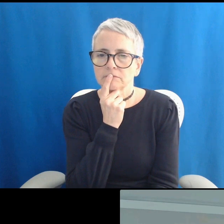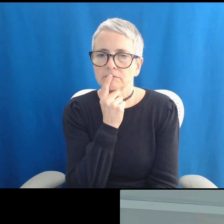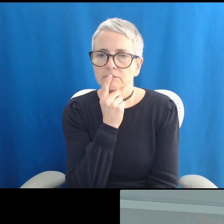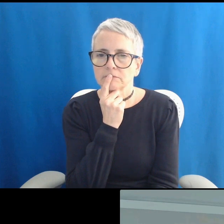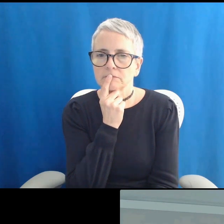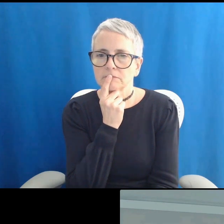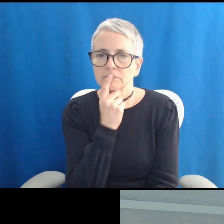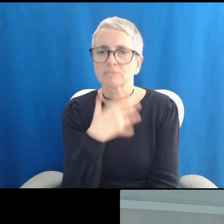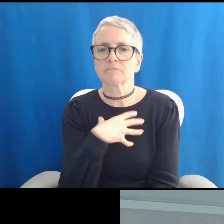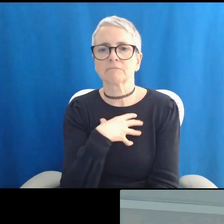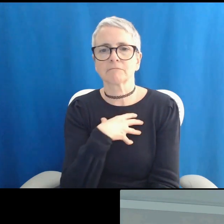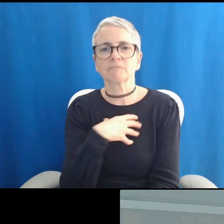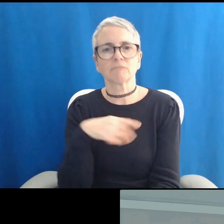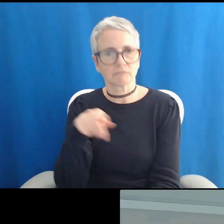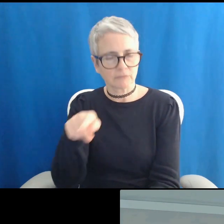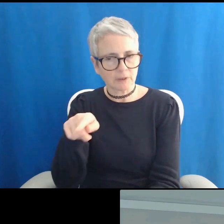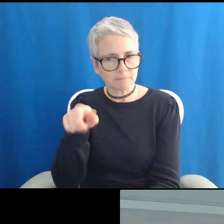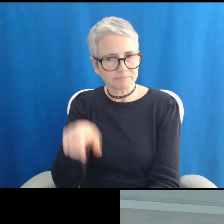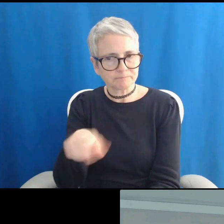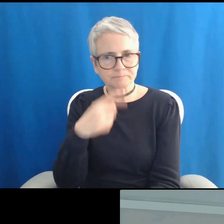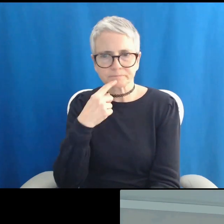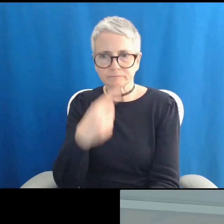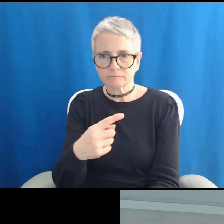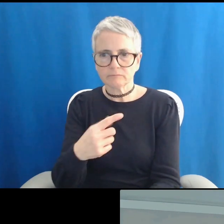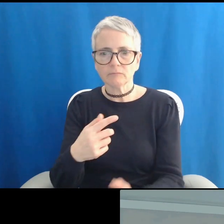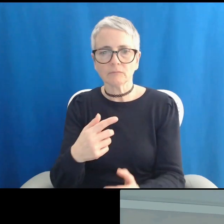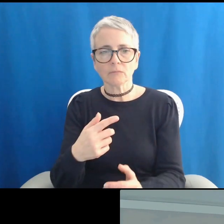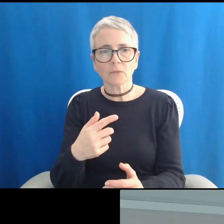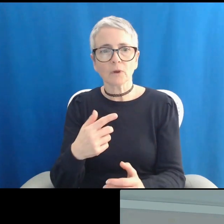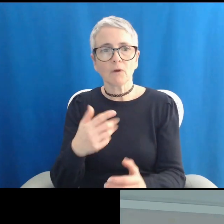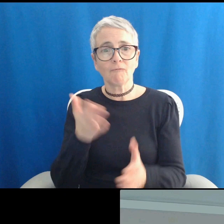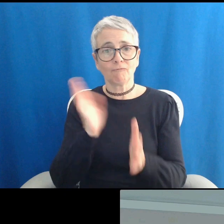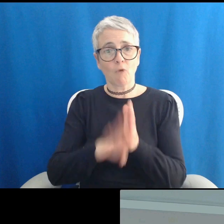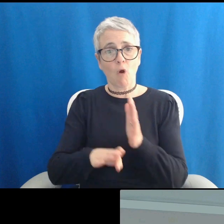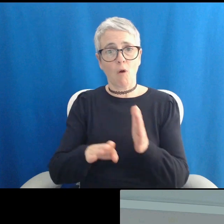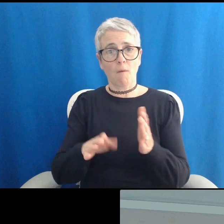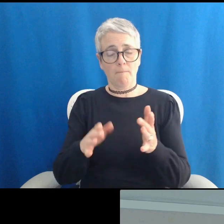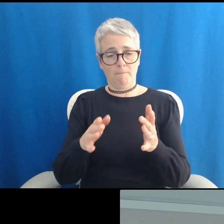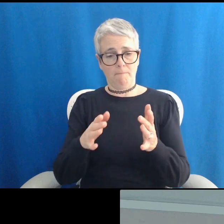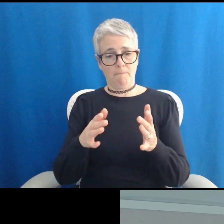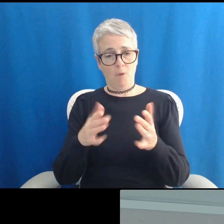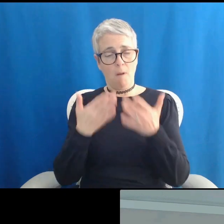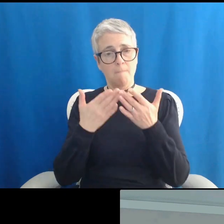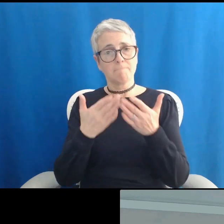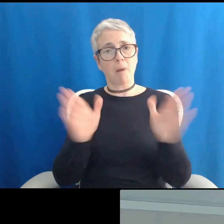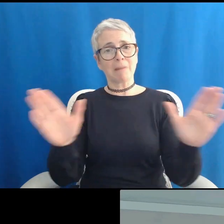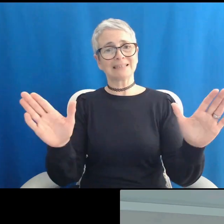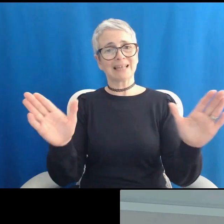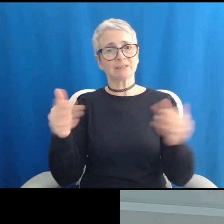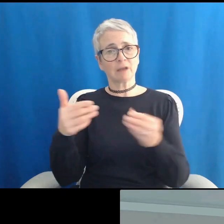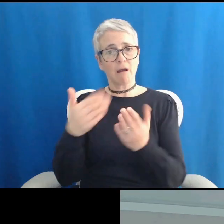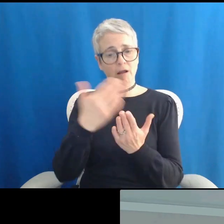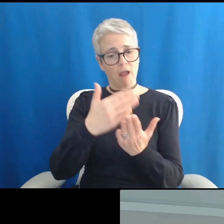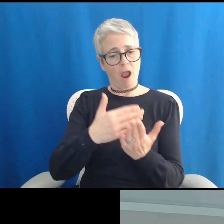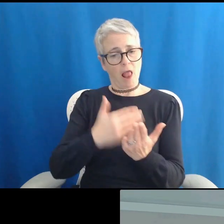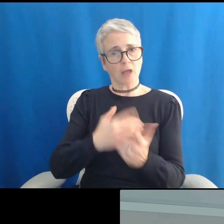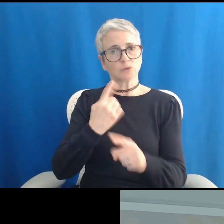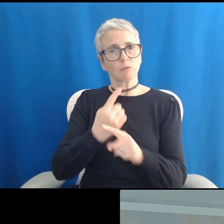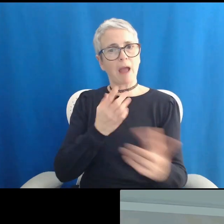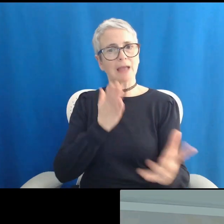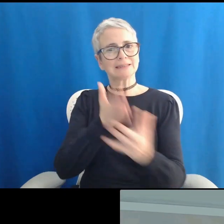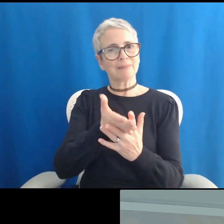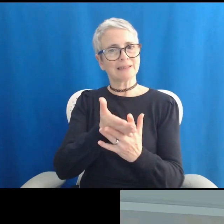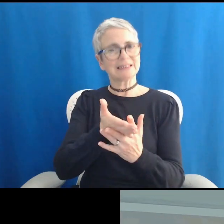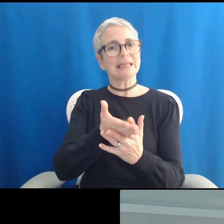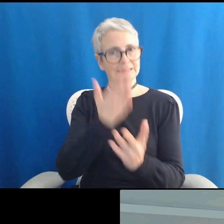Nivea said, understanding of accessibility has improved since public sector accessibility guidelines in the pandemic in our organisation, which is a university.